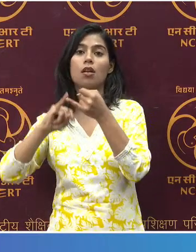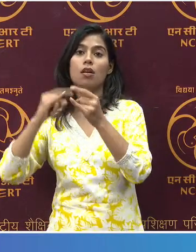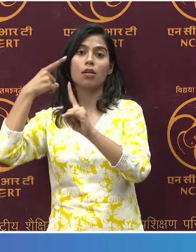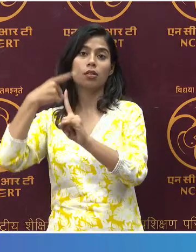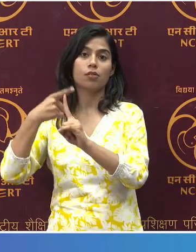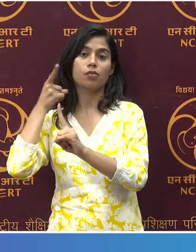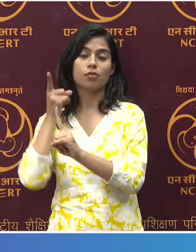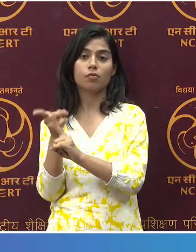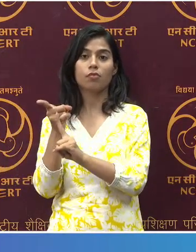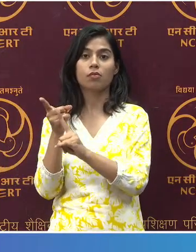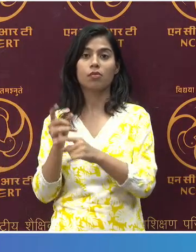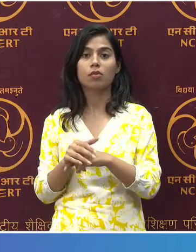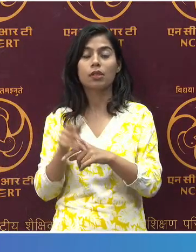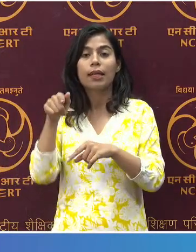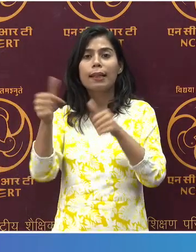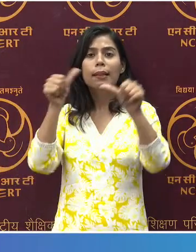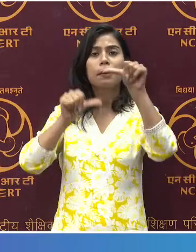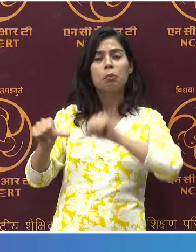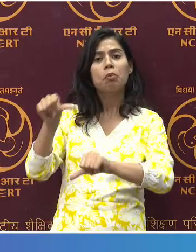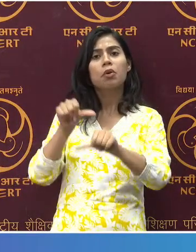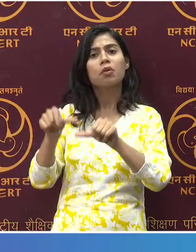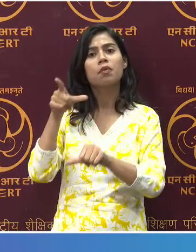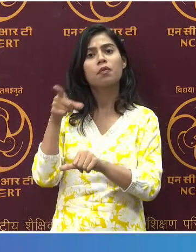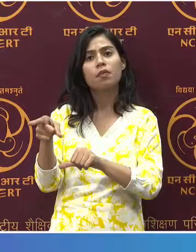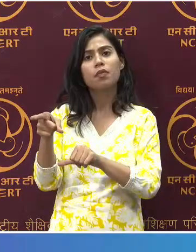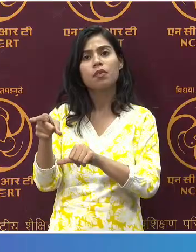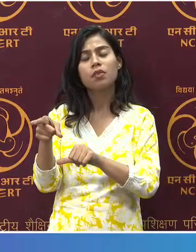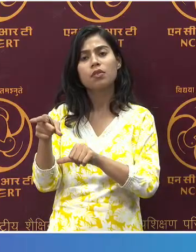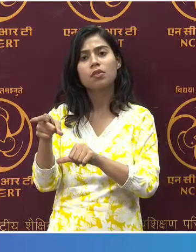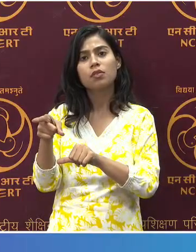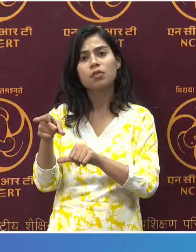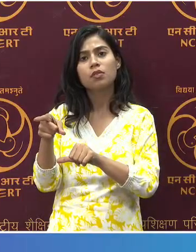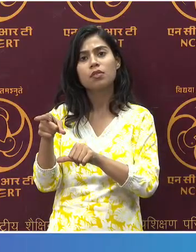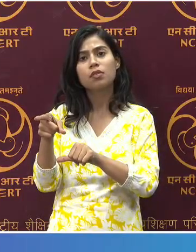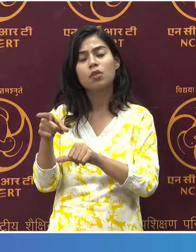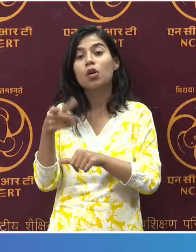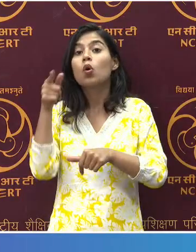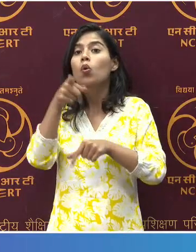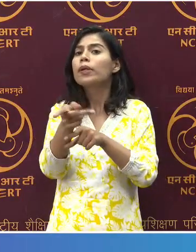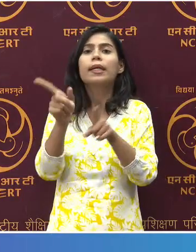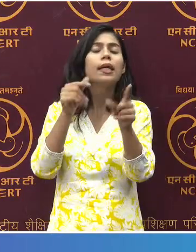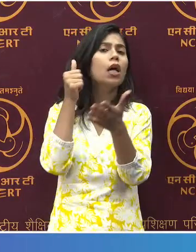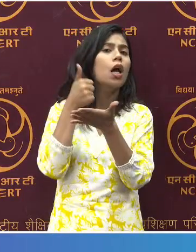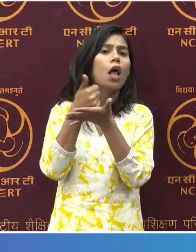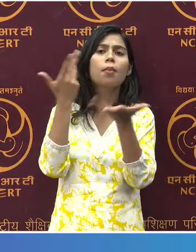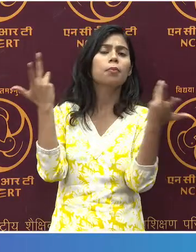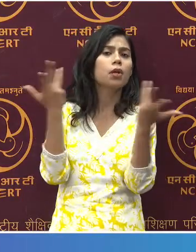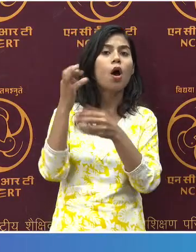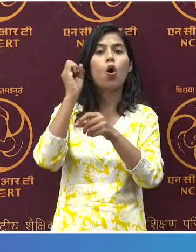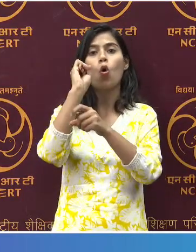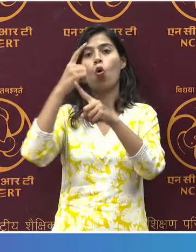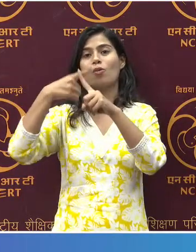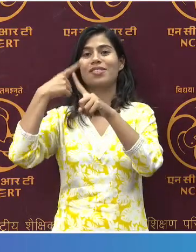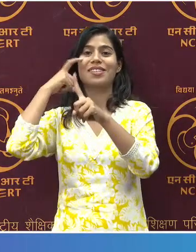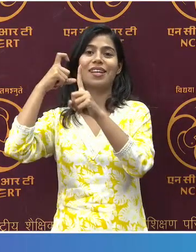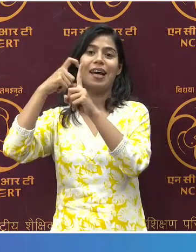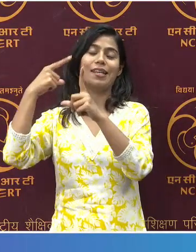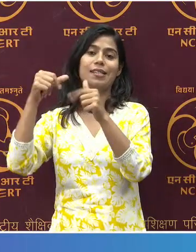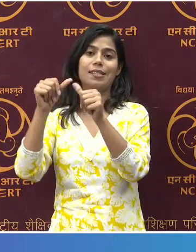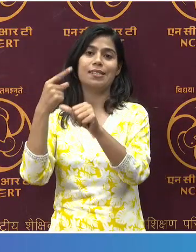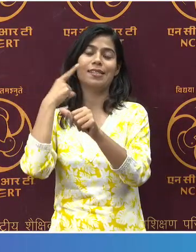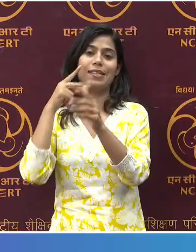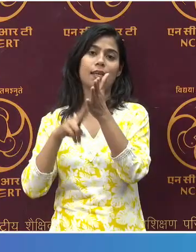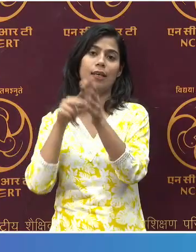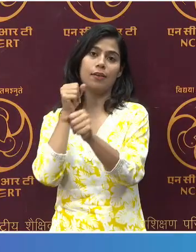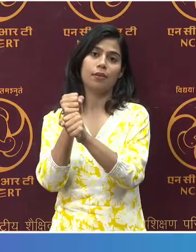KMnO4, and in this process KMnO4 is acting as oxidizing agent, that is called potassium permanganate, alkaline